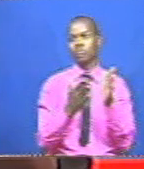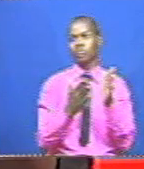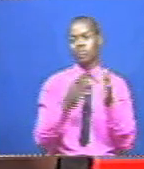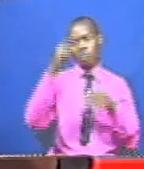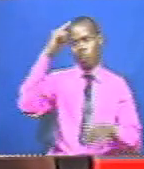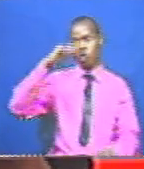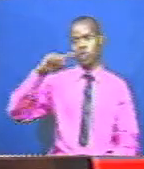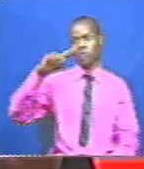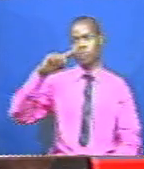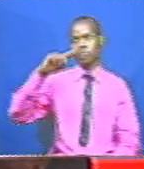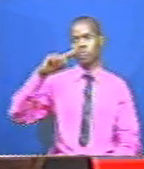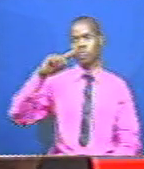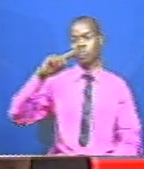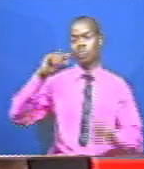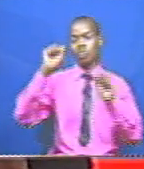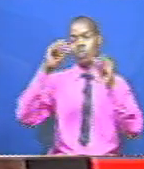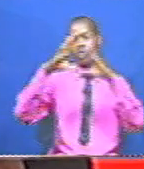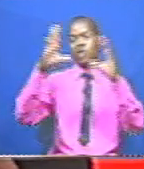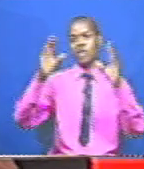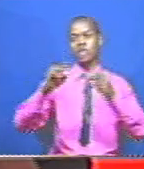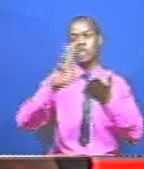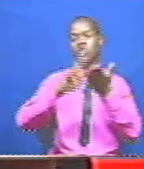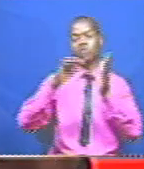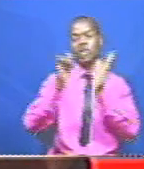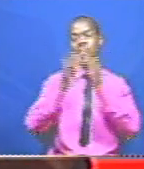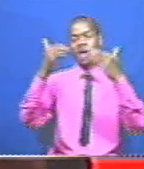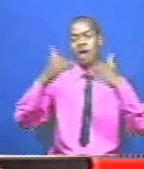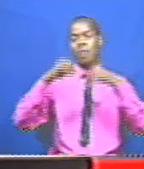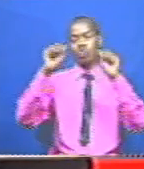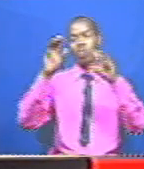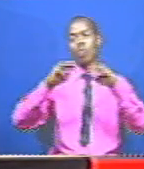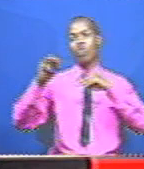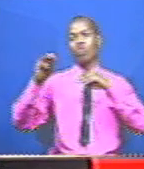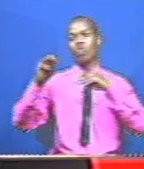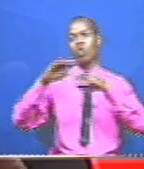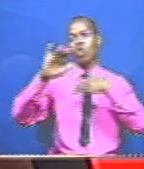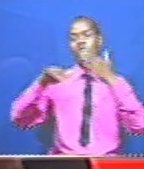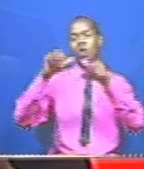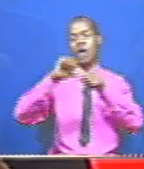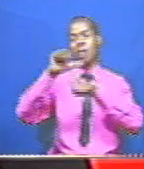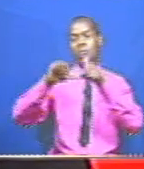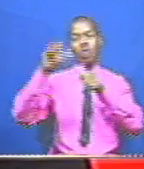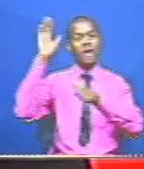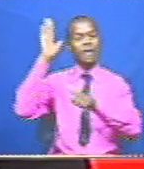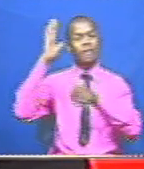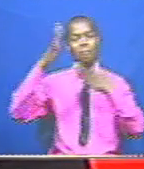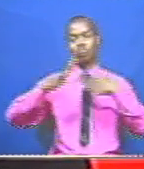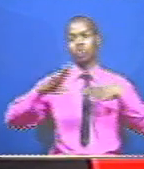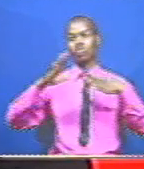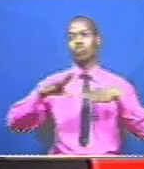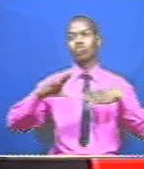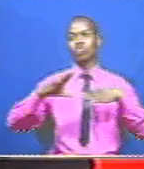policies, for you to budget with the little resources that you have and be able to move. It's all about listening to your people. So if these